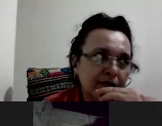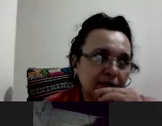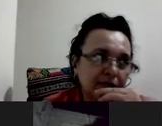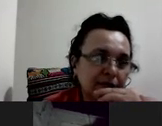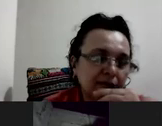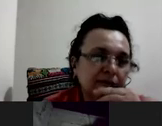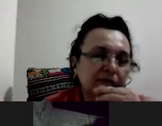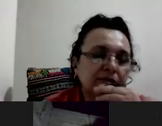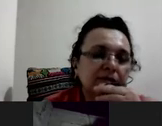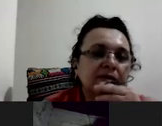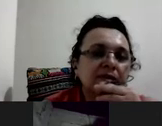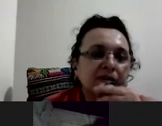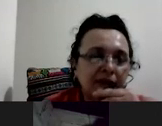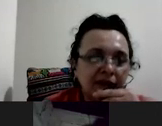árbol.